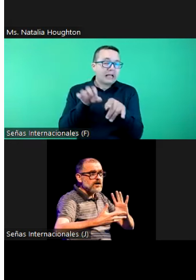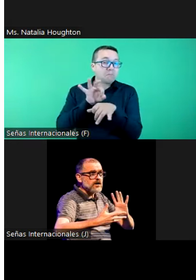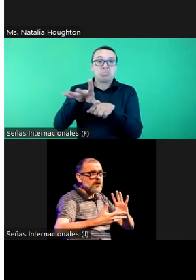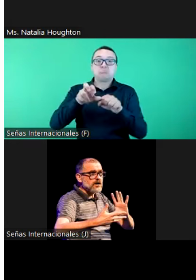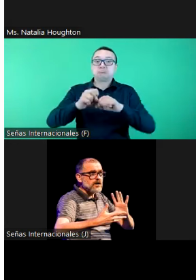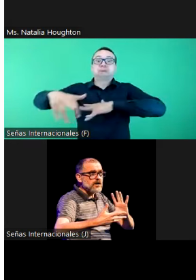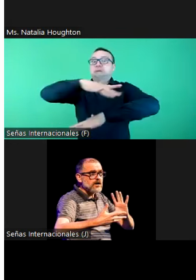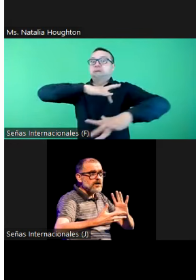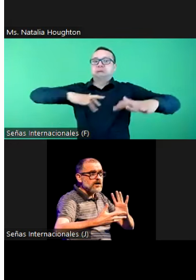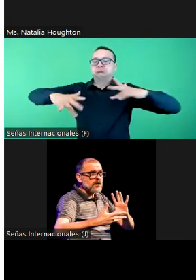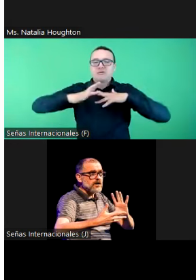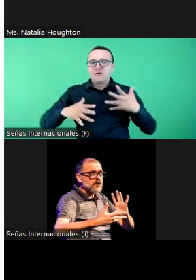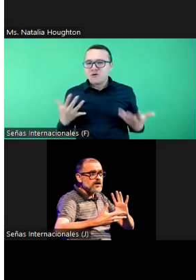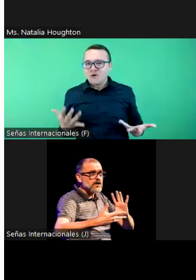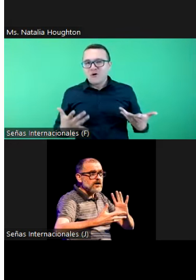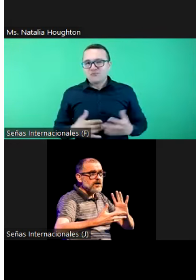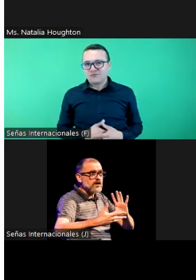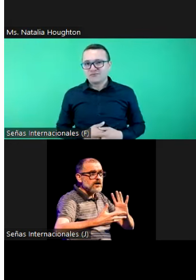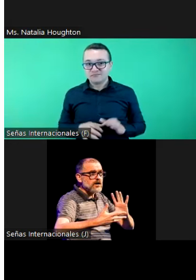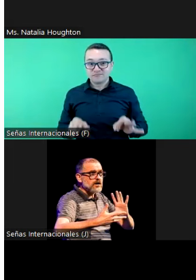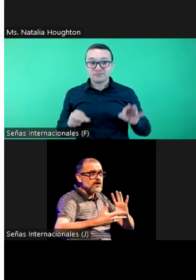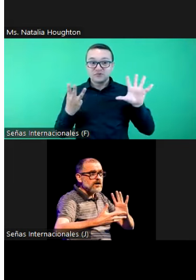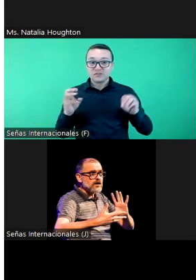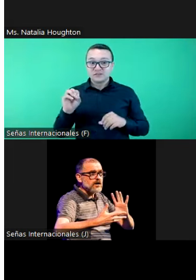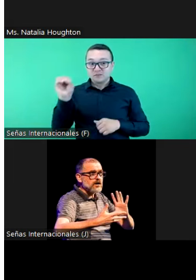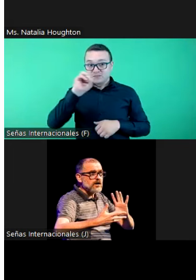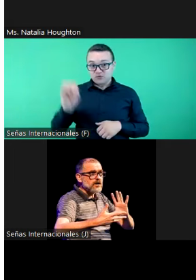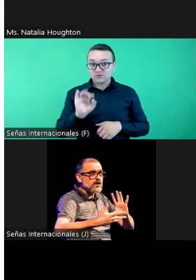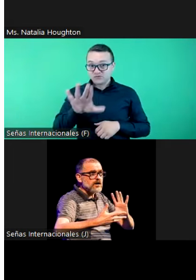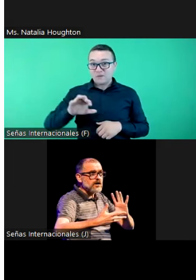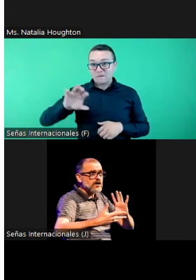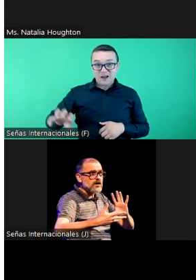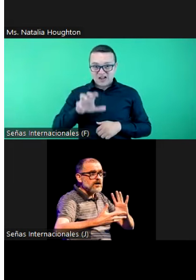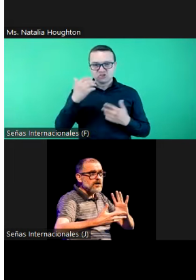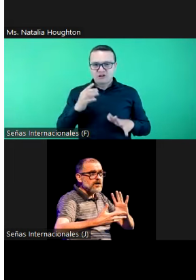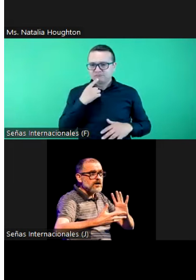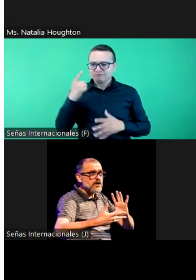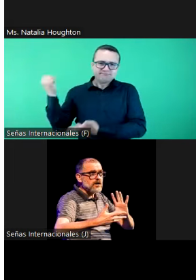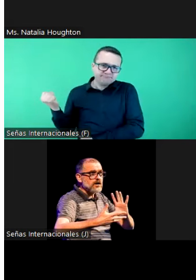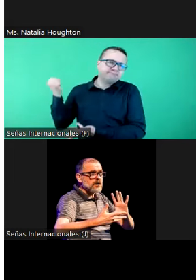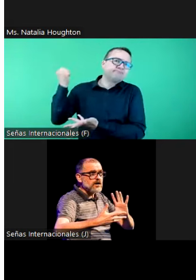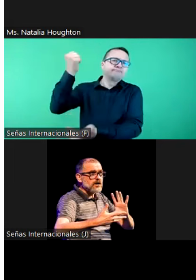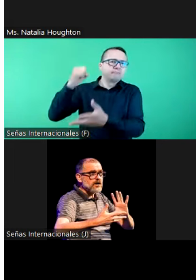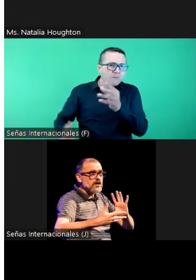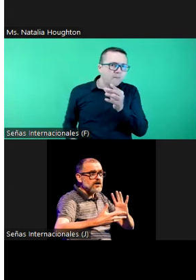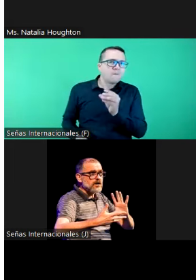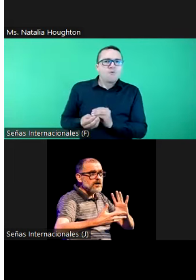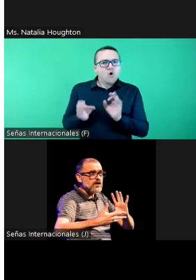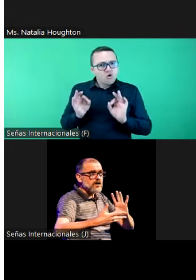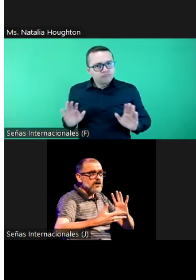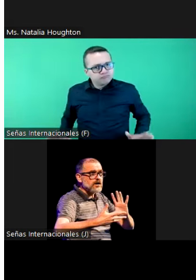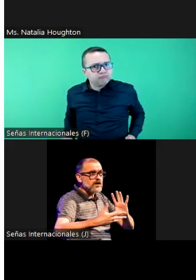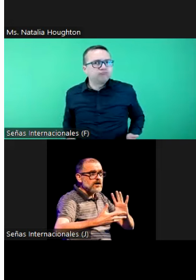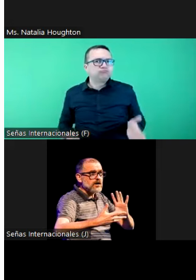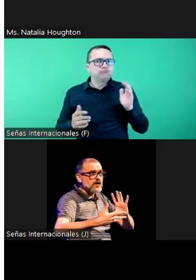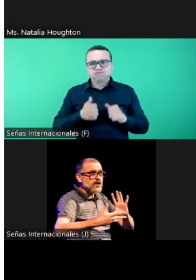healthcare services for future pandemics. And this is there's more than 70%, no,